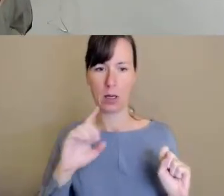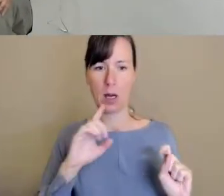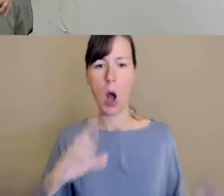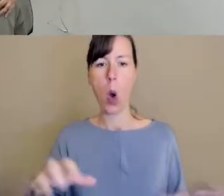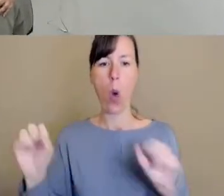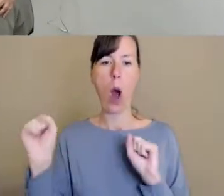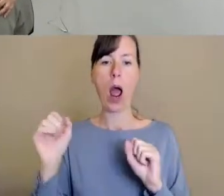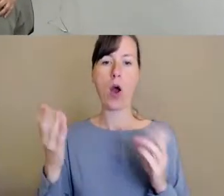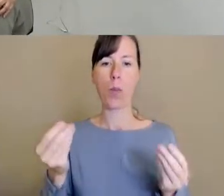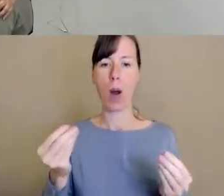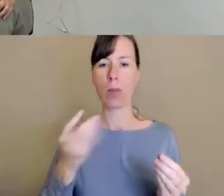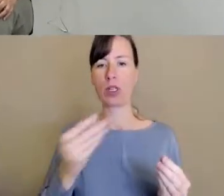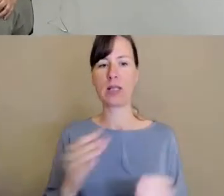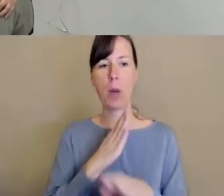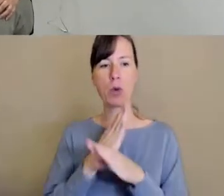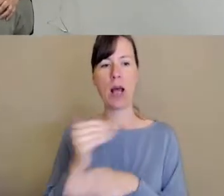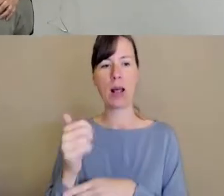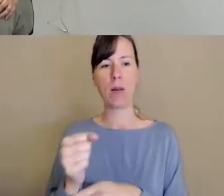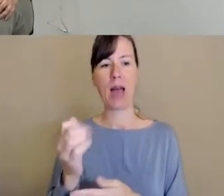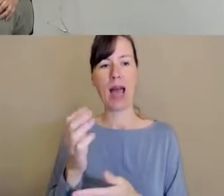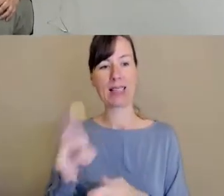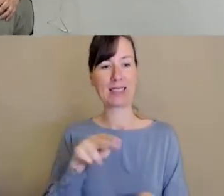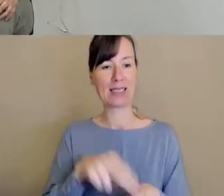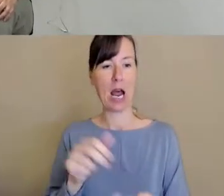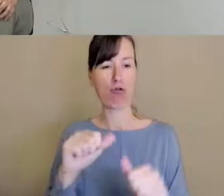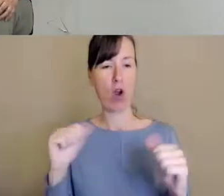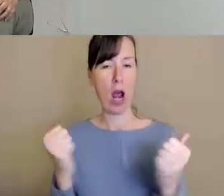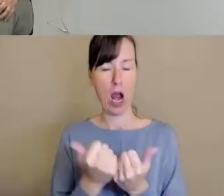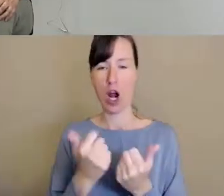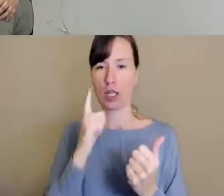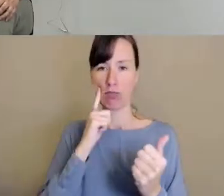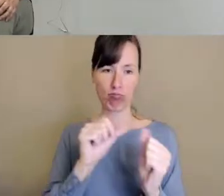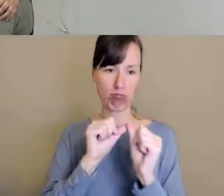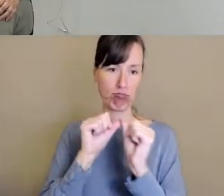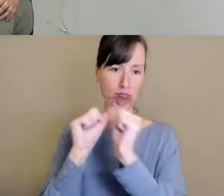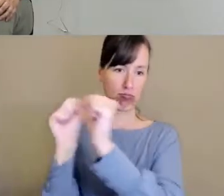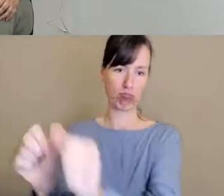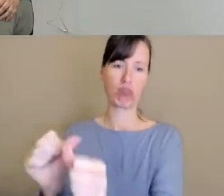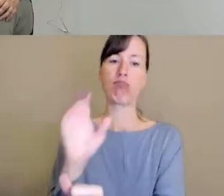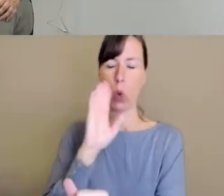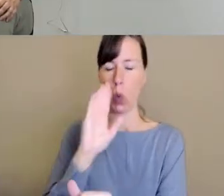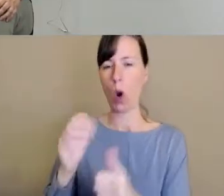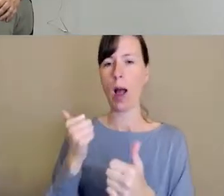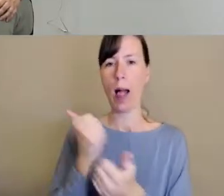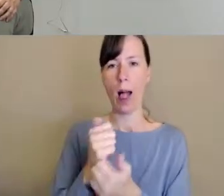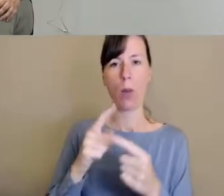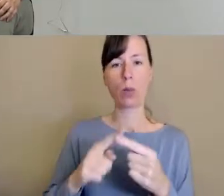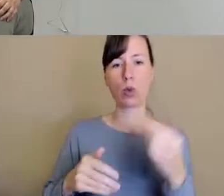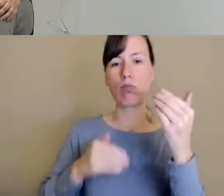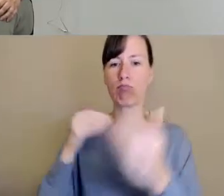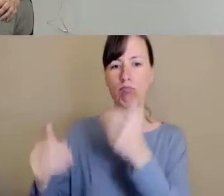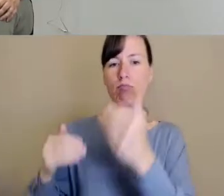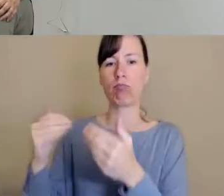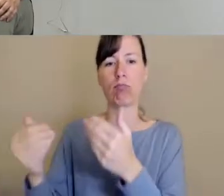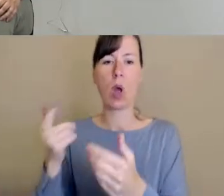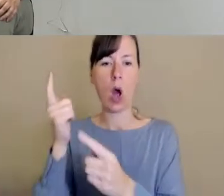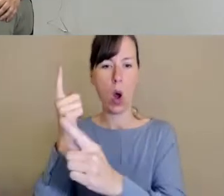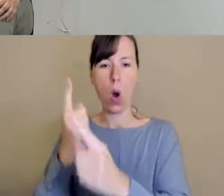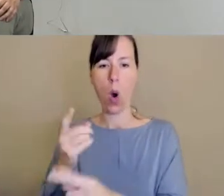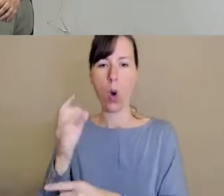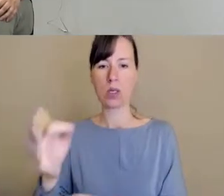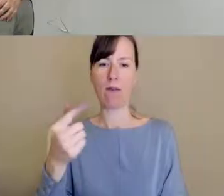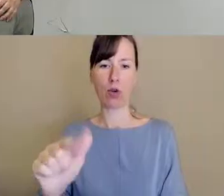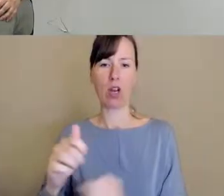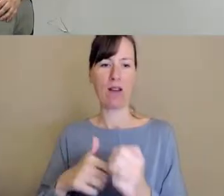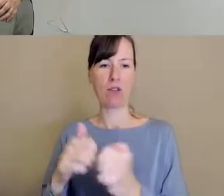Plan. That action will be one step toward that journey of 1,000 miles, the continued health and prosperity